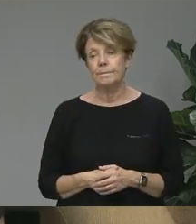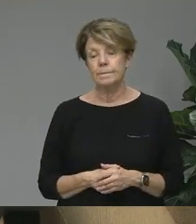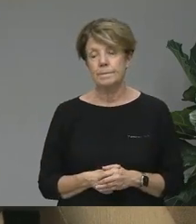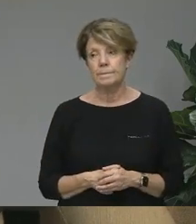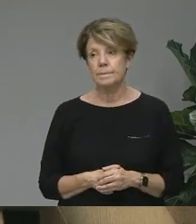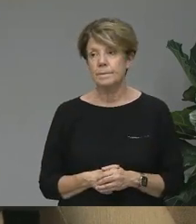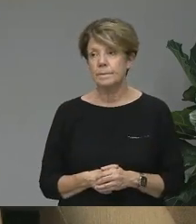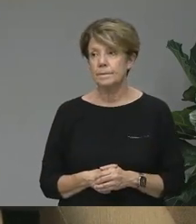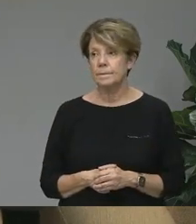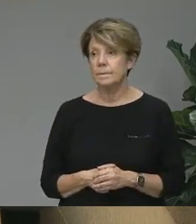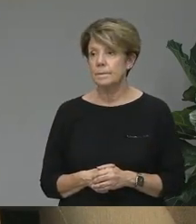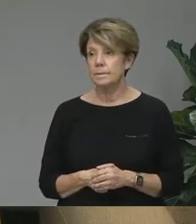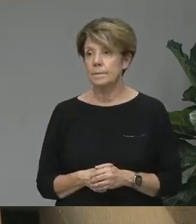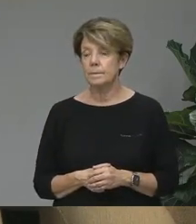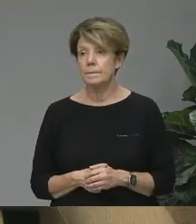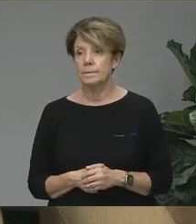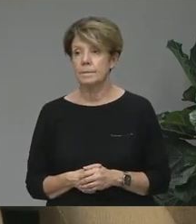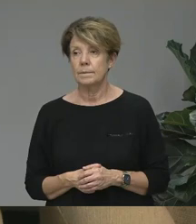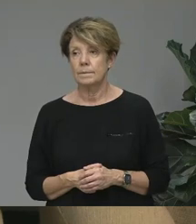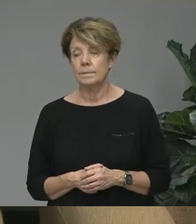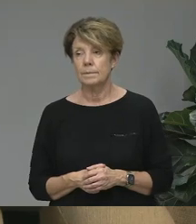And, you know, the overriding